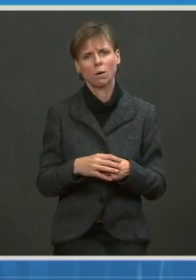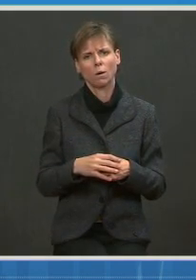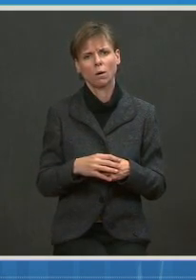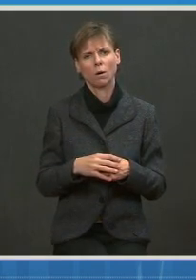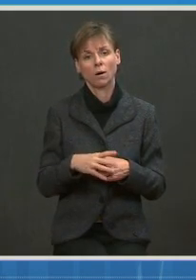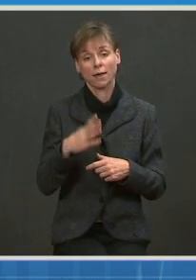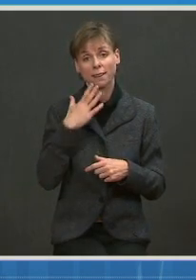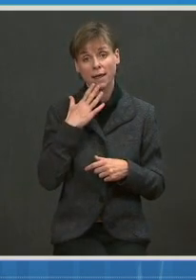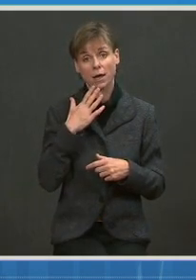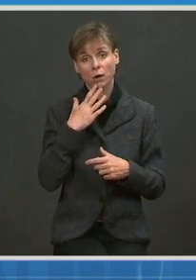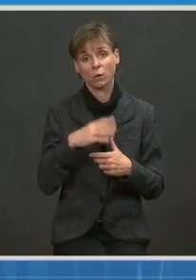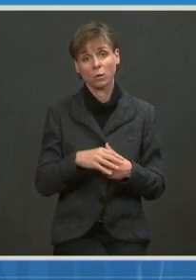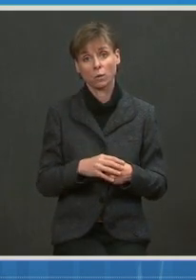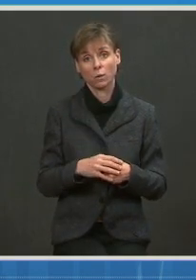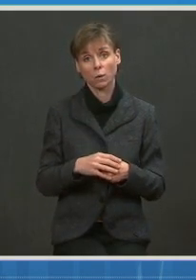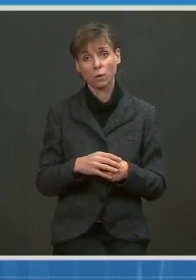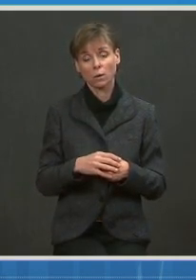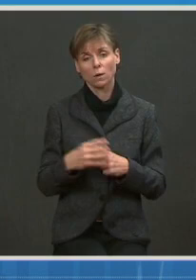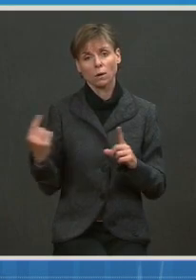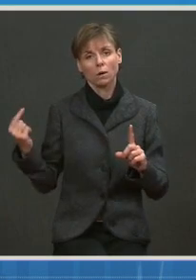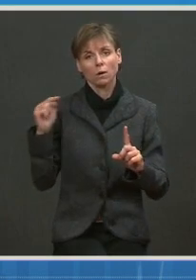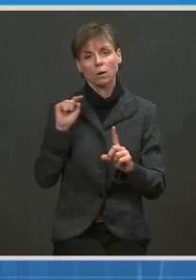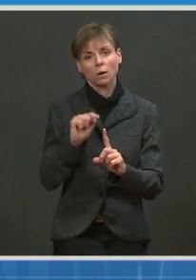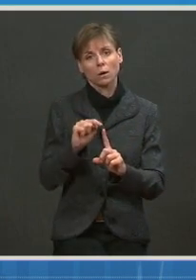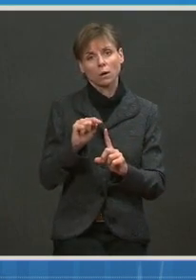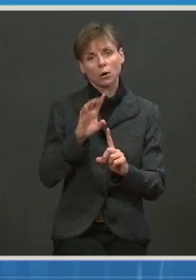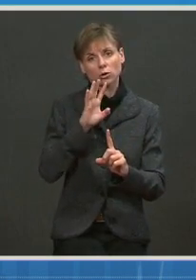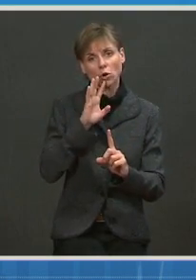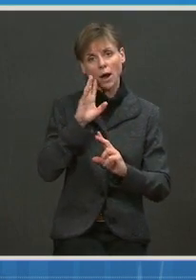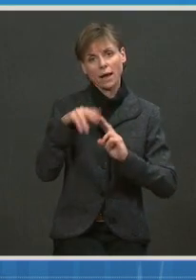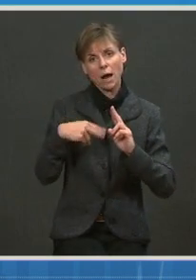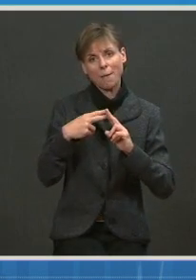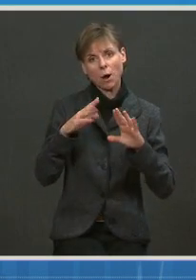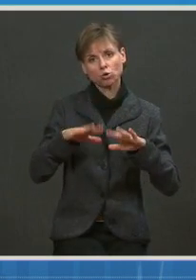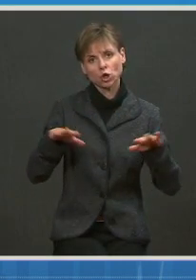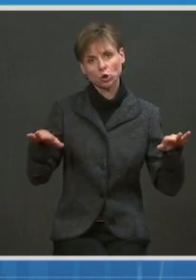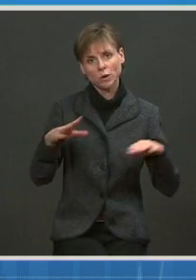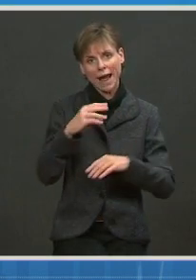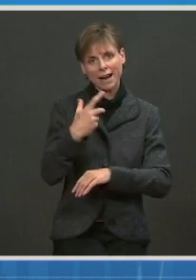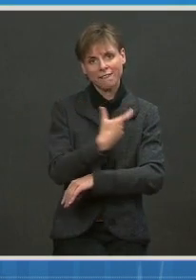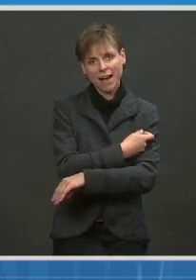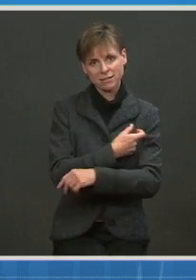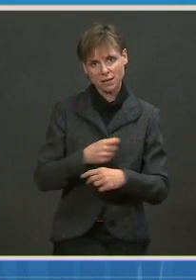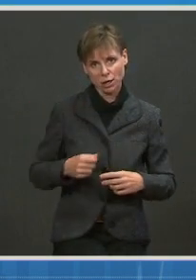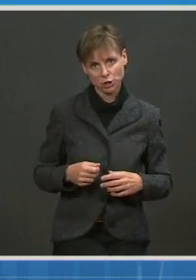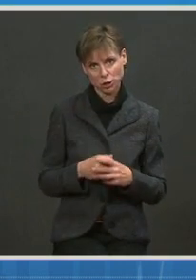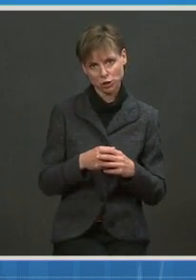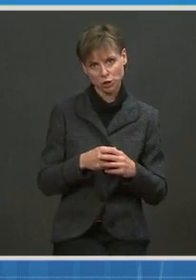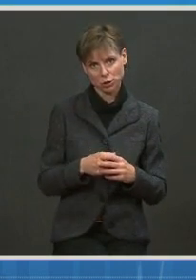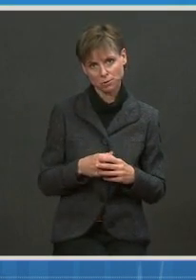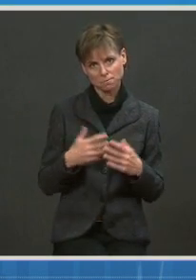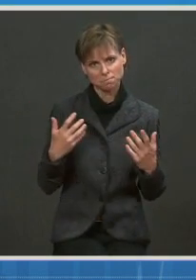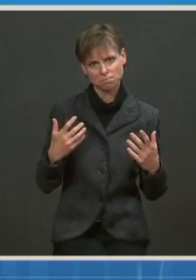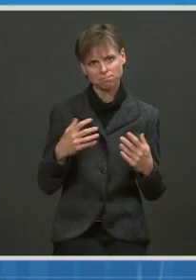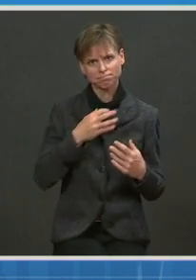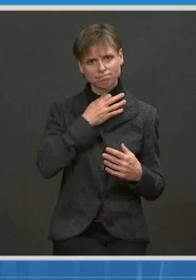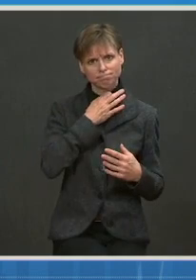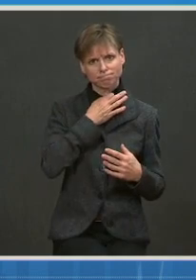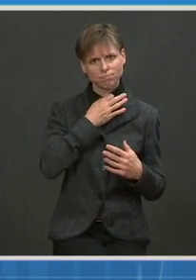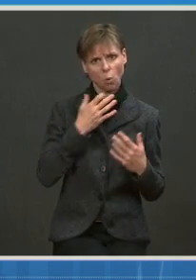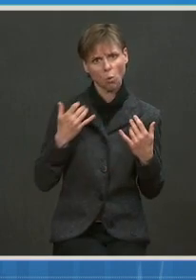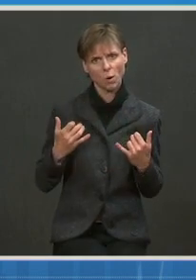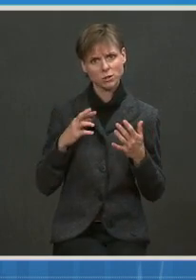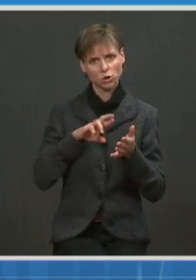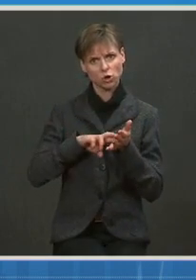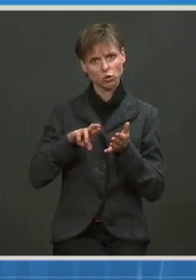Thank you. I want to get back to the issue of children and vaccinations. What is the current research showing right now as it